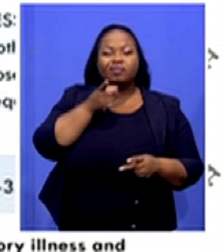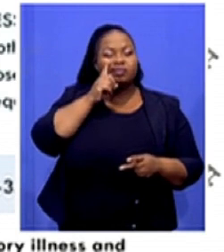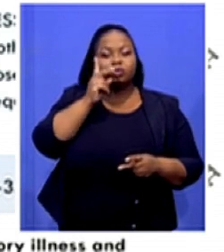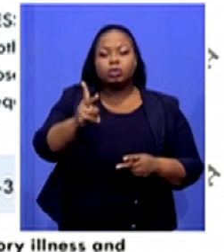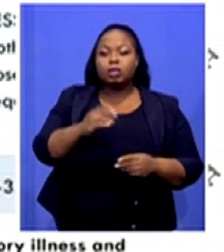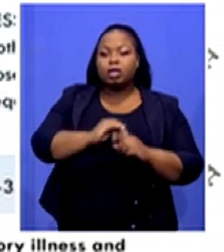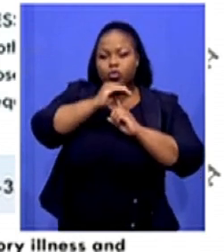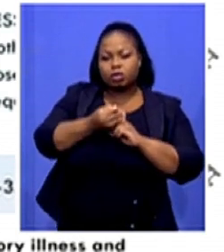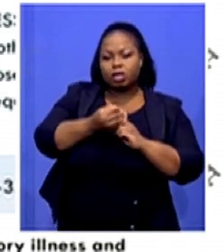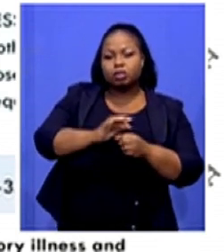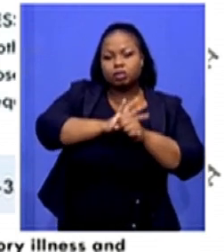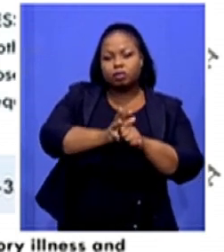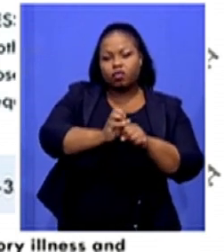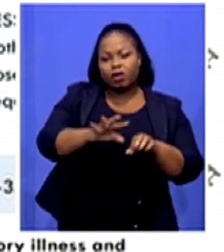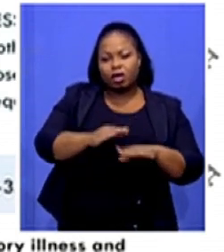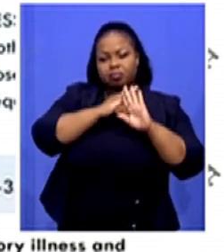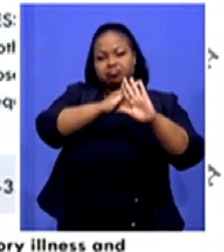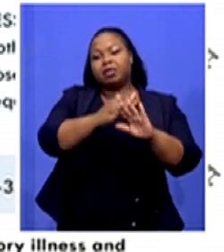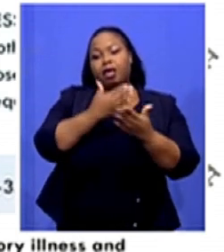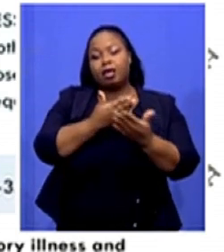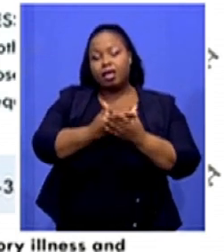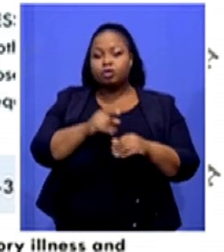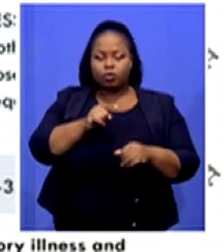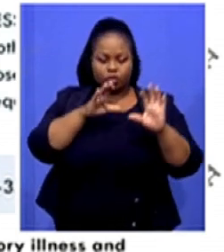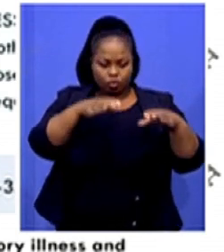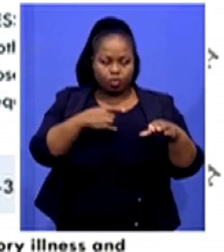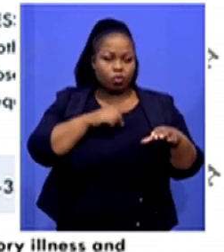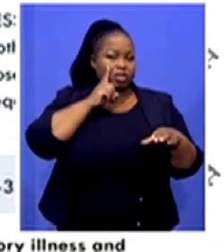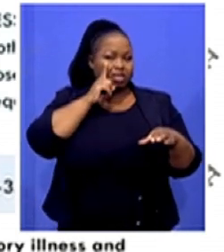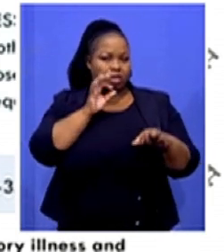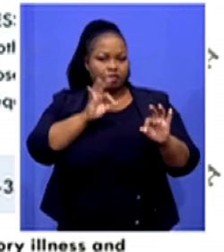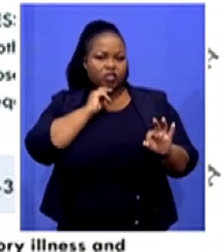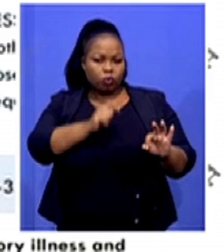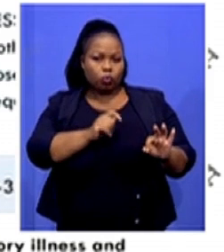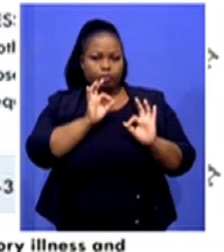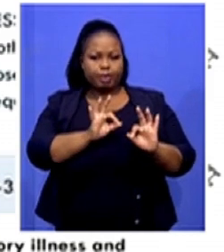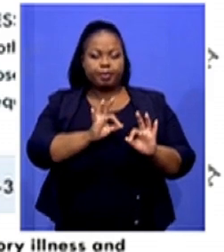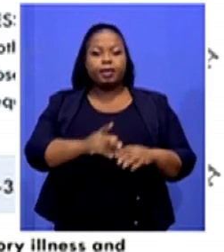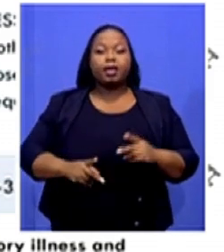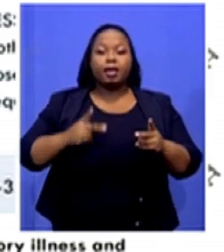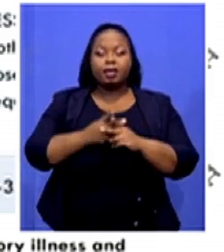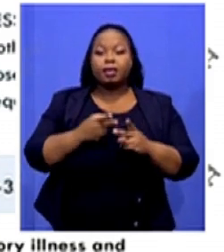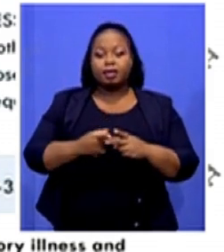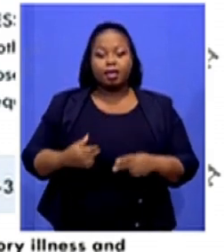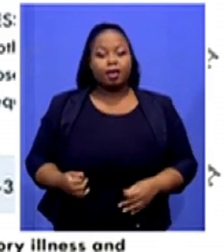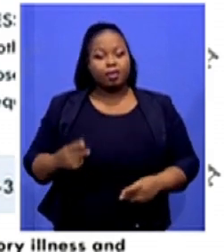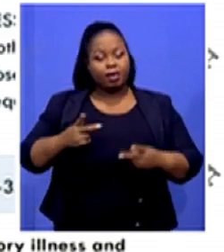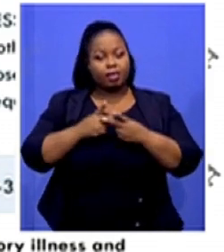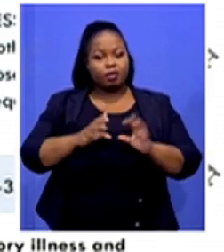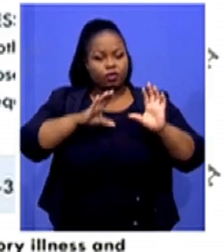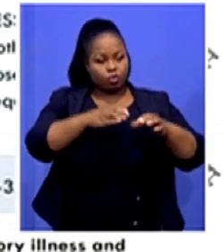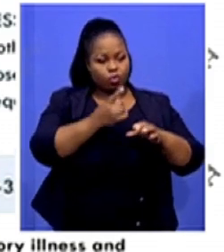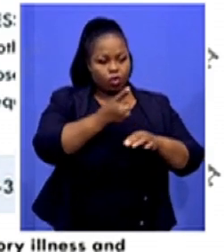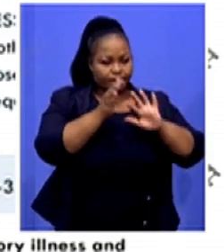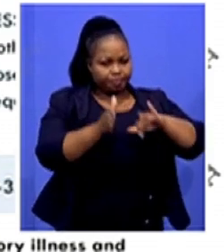this particular group, we're evaluating for vaccine efficacy. Last but not least is after group 1 has been completed, we will then embark